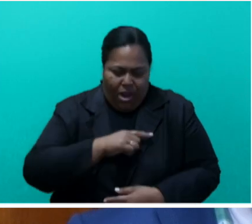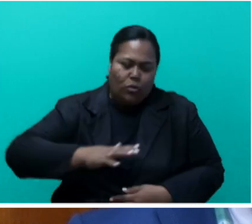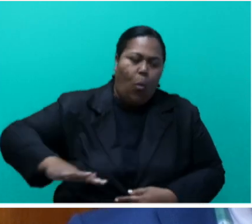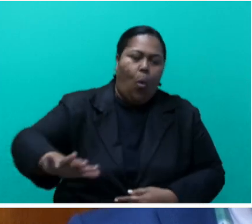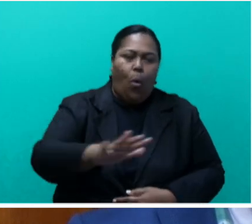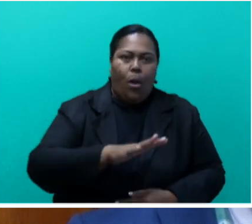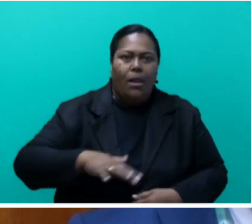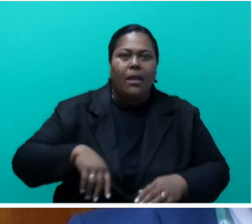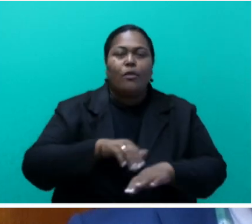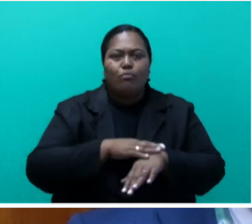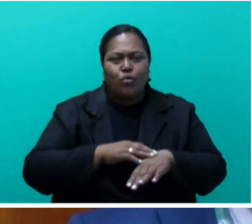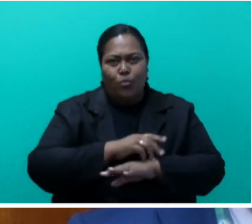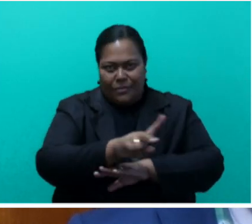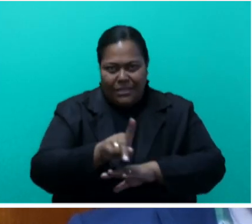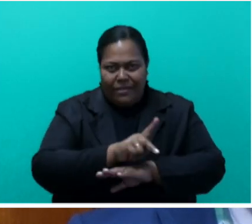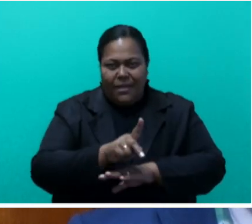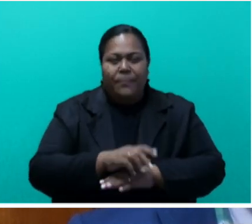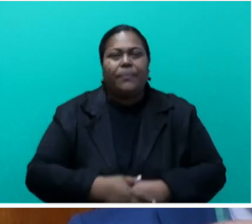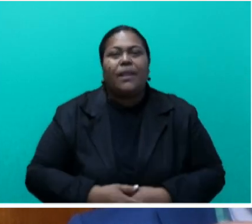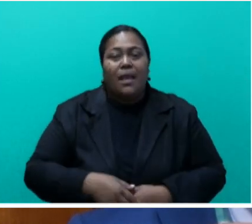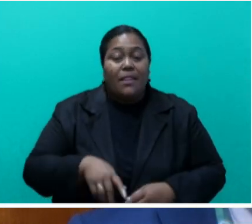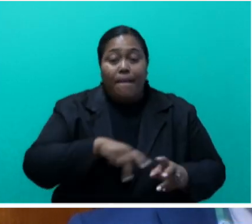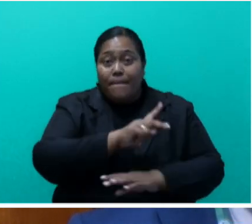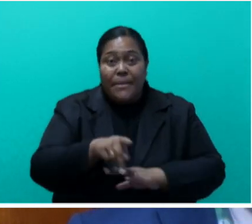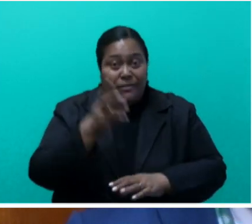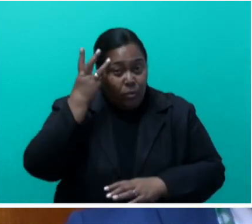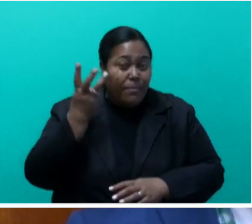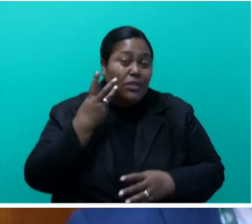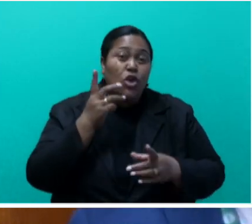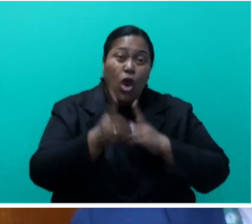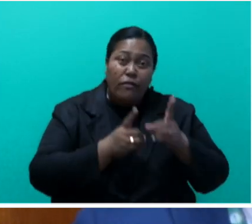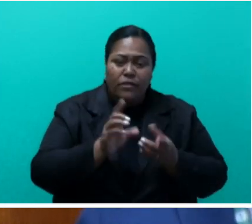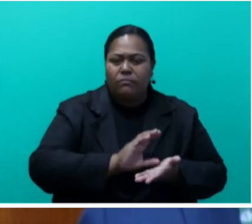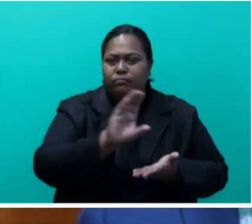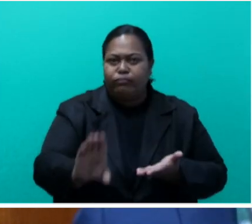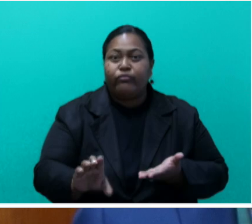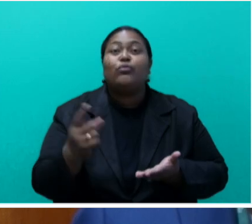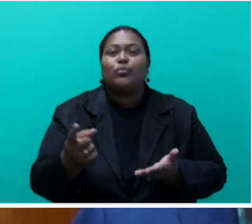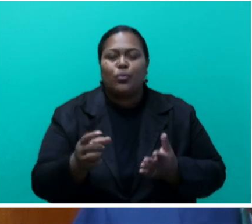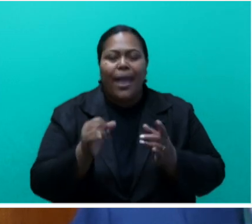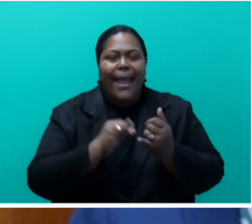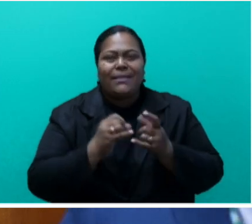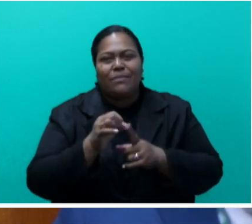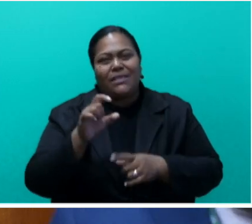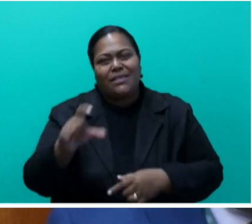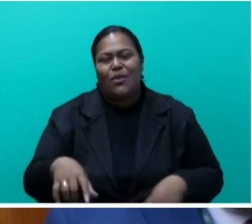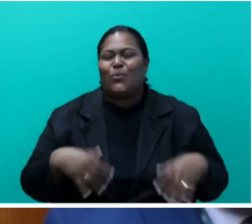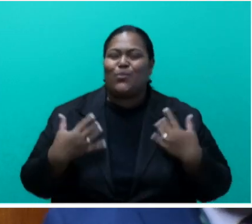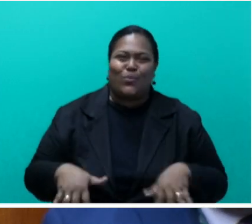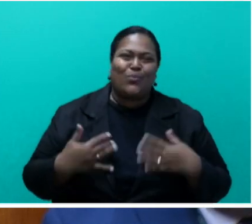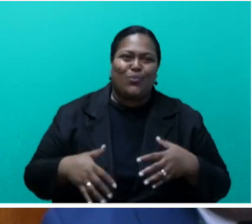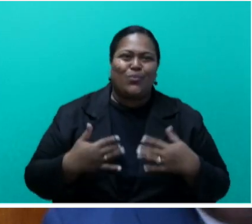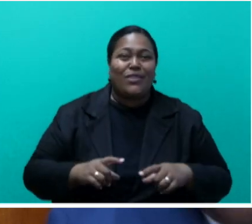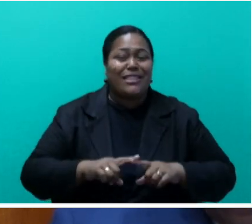Honourable Speaker, the Triennial Conference of Pacific Women, which was funded by SPC, is a remarkable assembly that brings